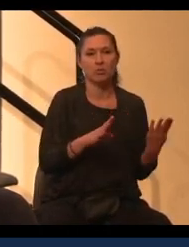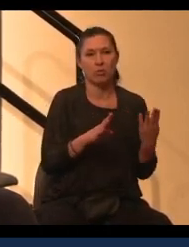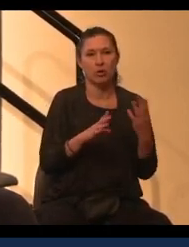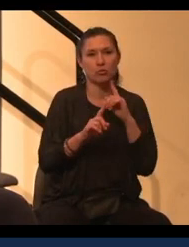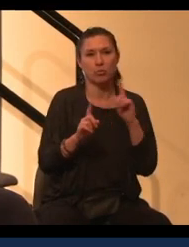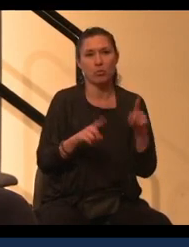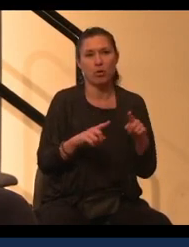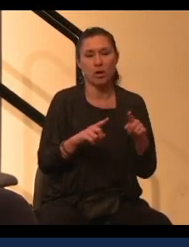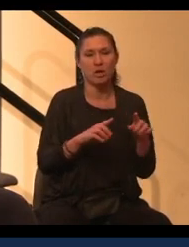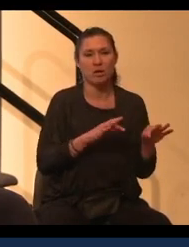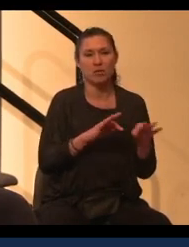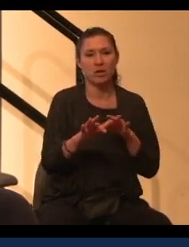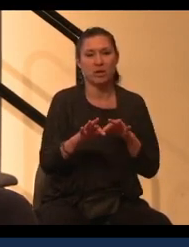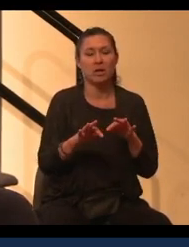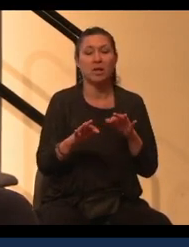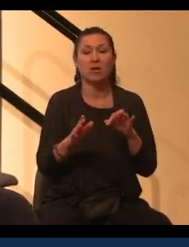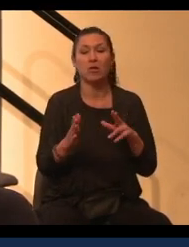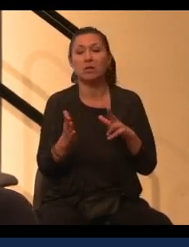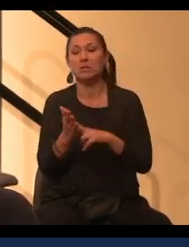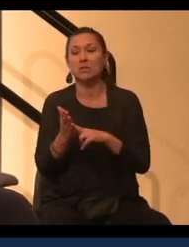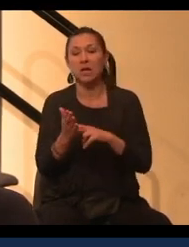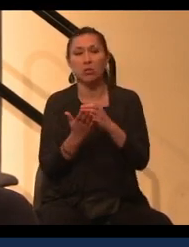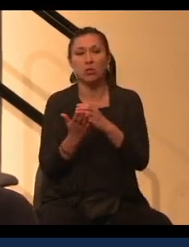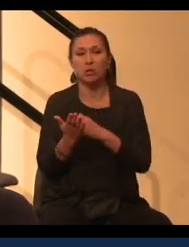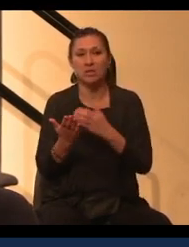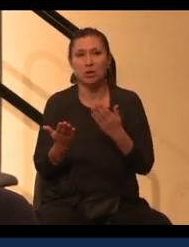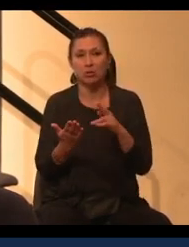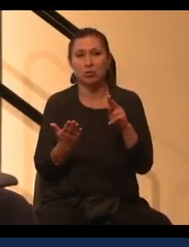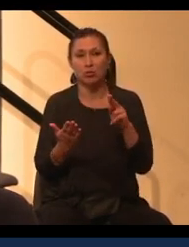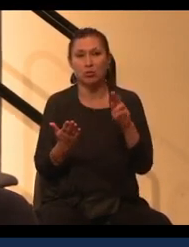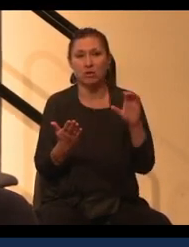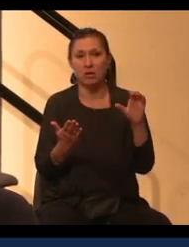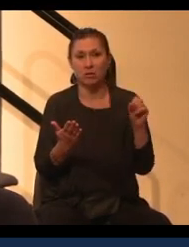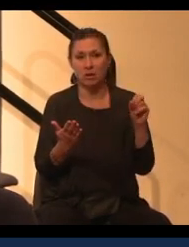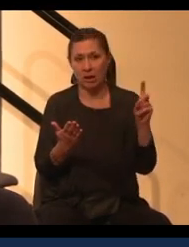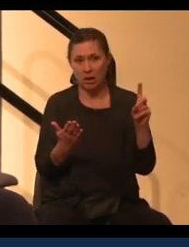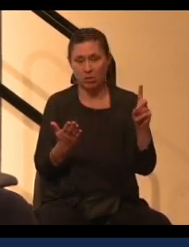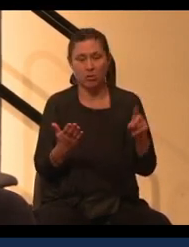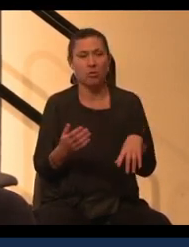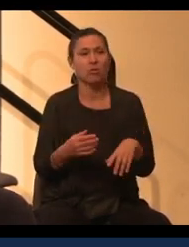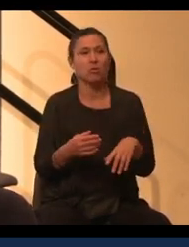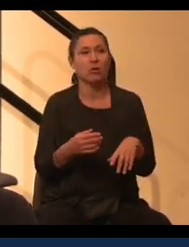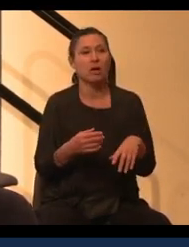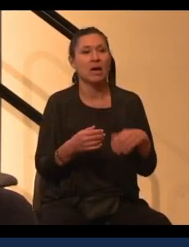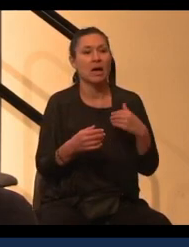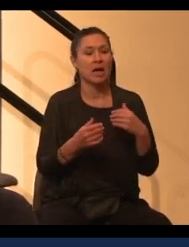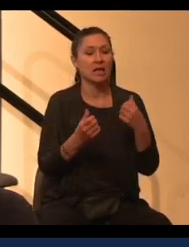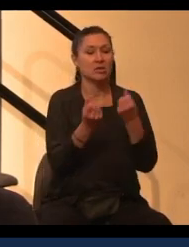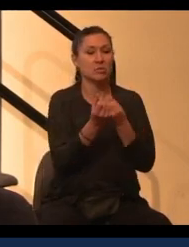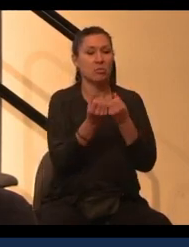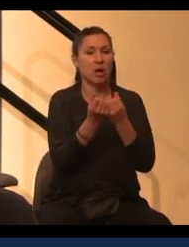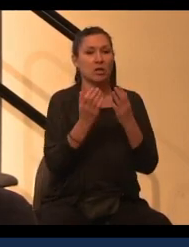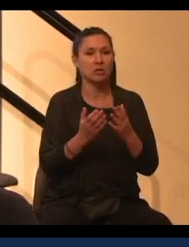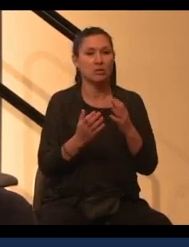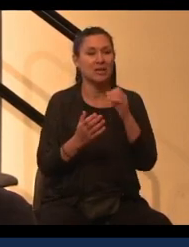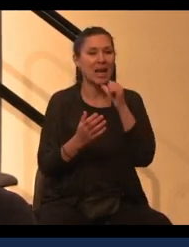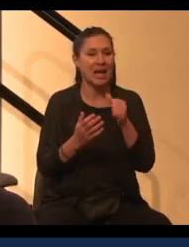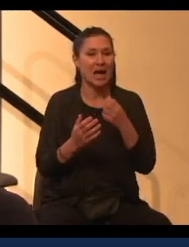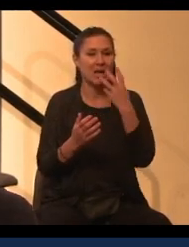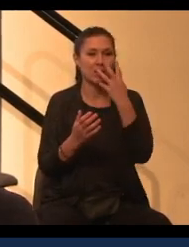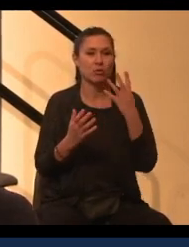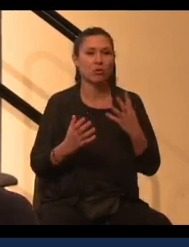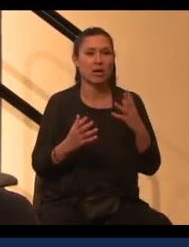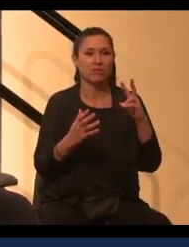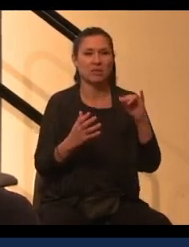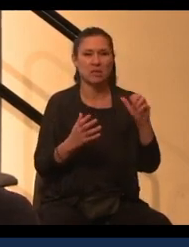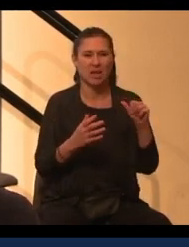where there are individuals that are enrolled in coursework here at UC San Diego and are sponsored on a non-immigrant visa category.